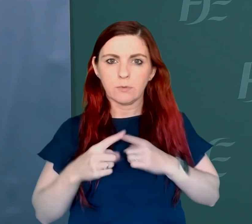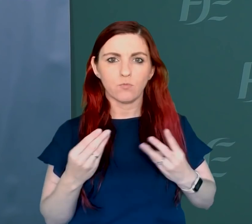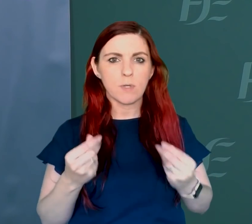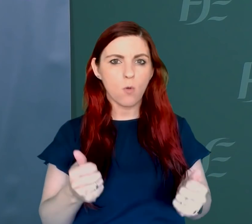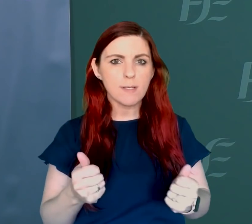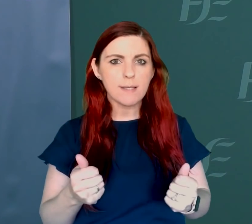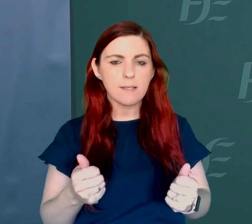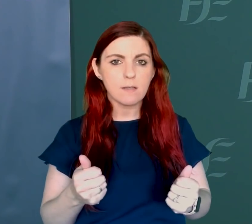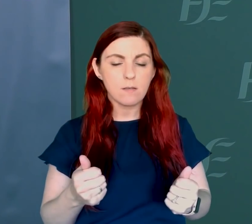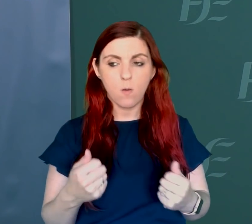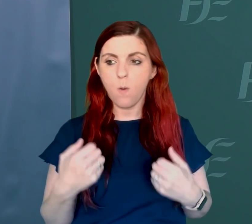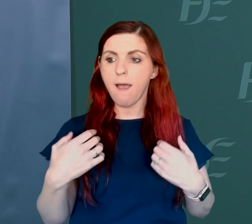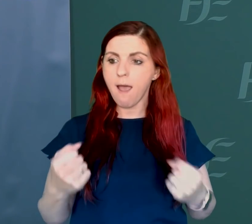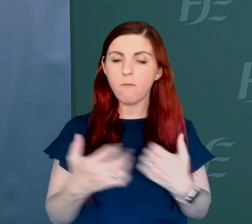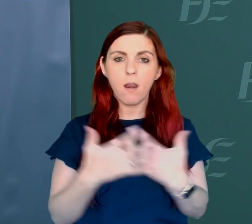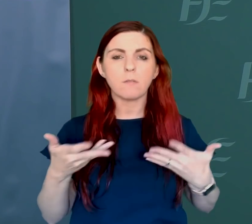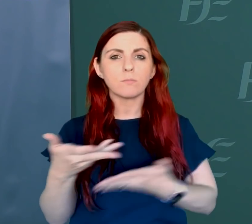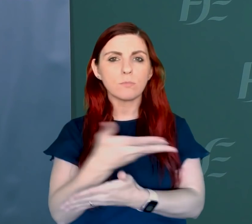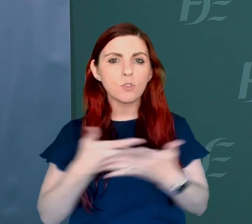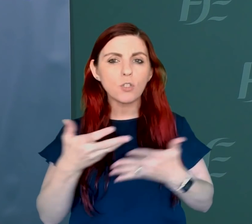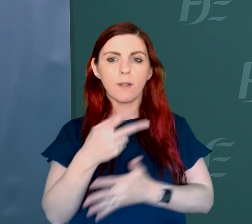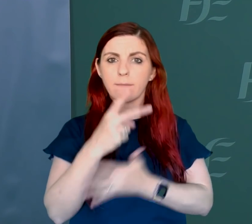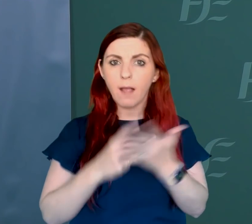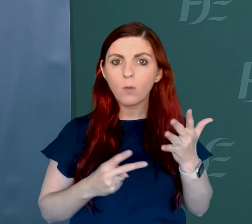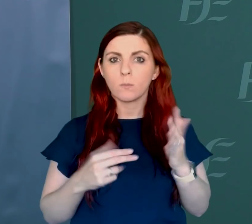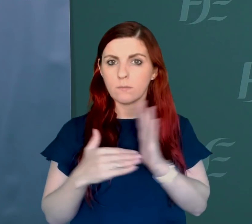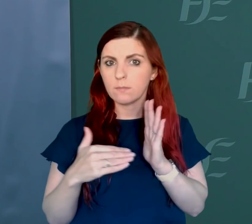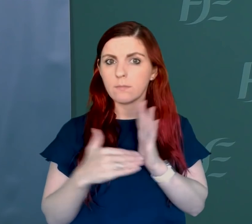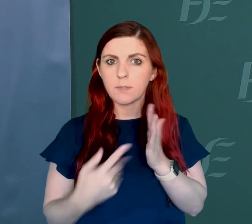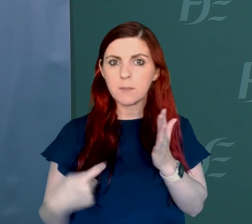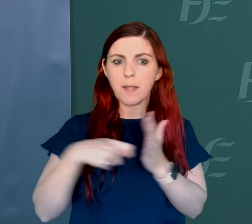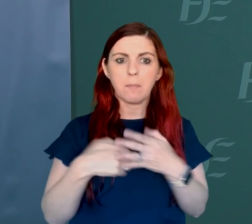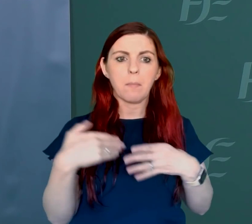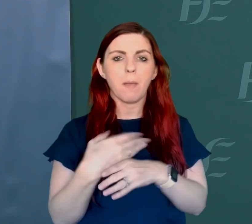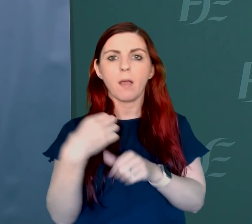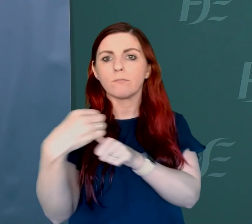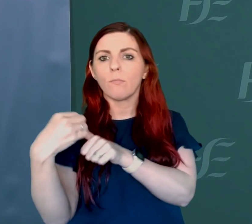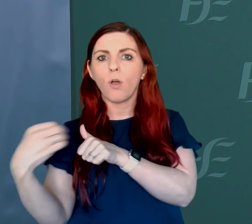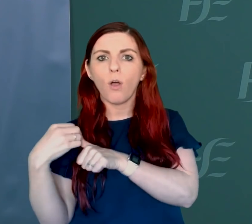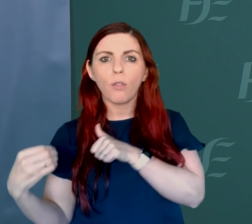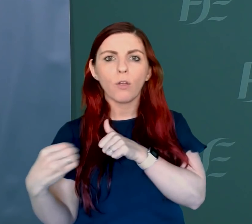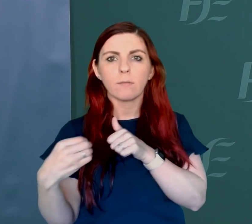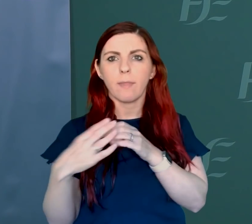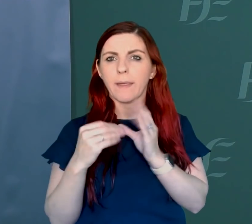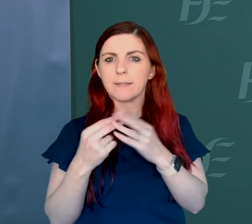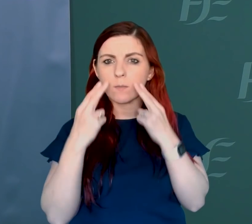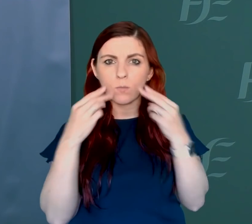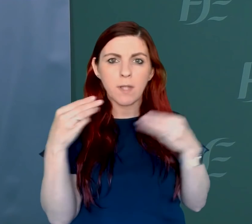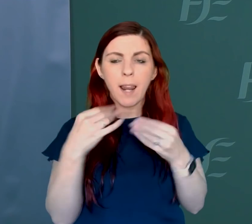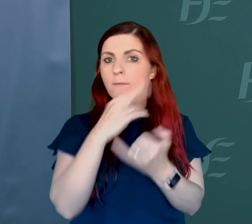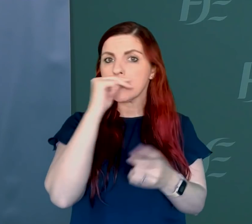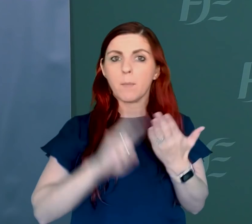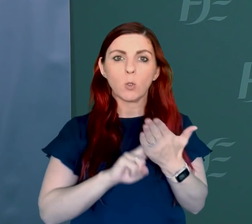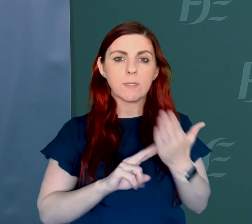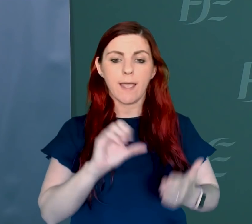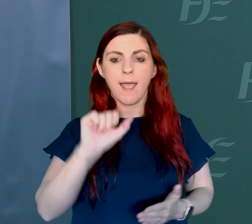So while there is much discussion and indeed value to be added by other layers that will protect us, such as antigen